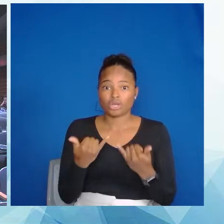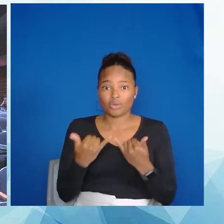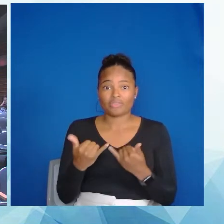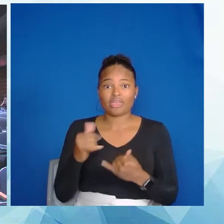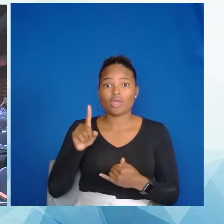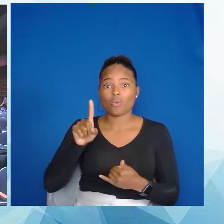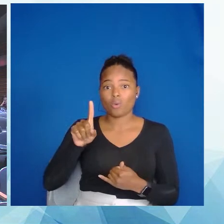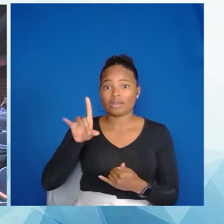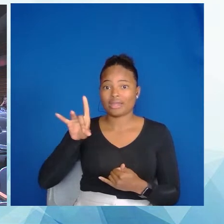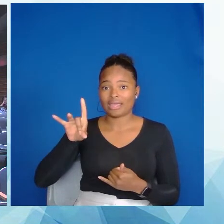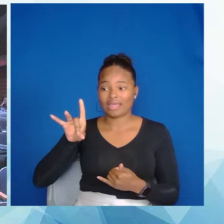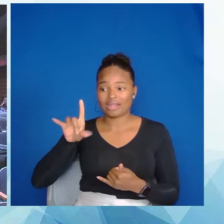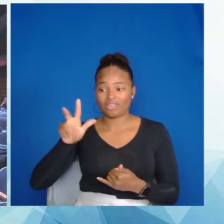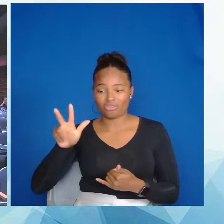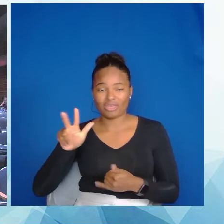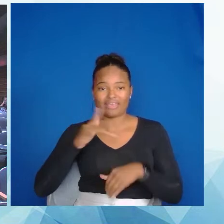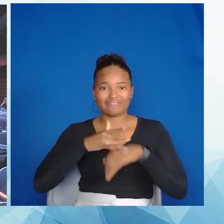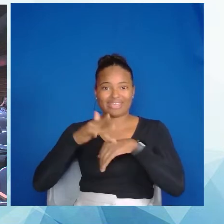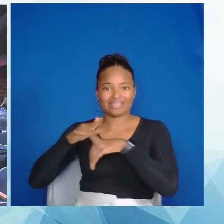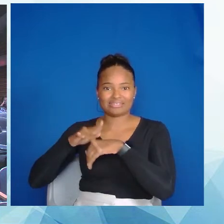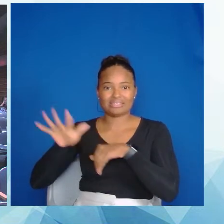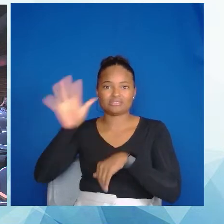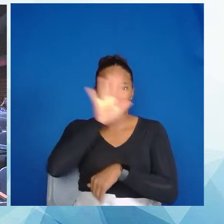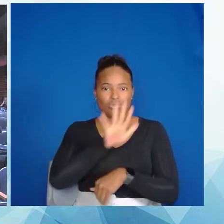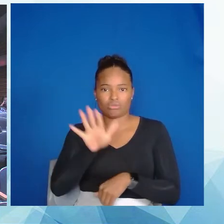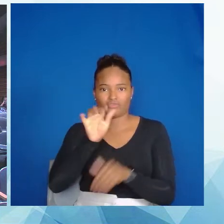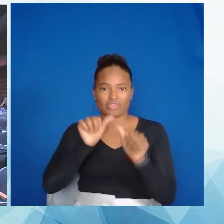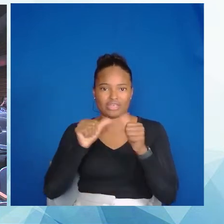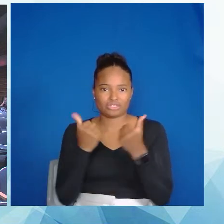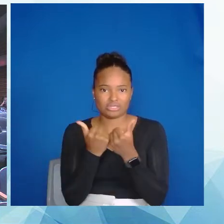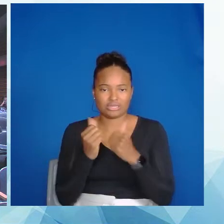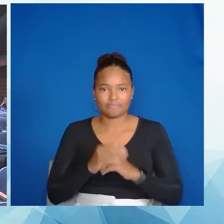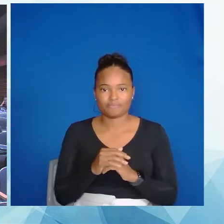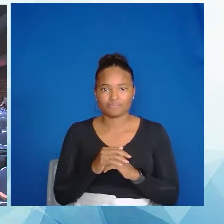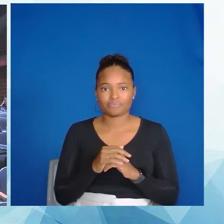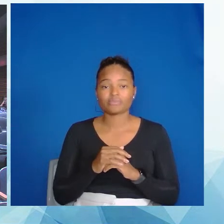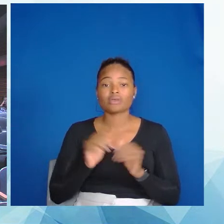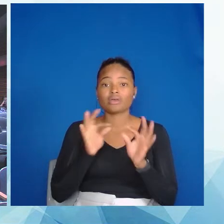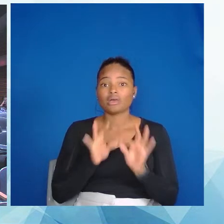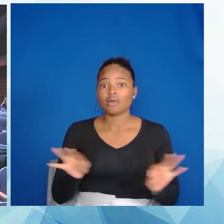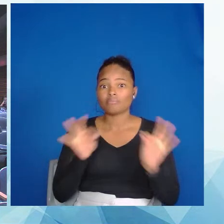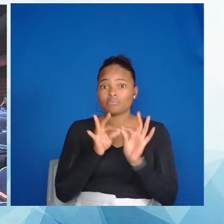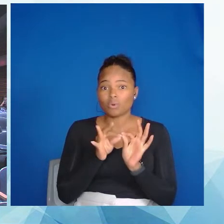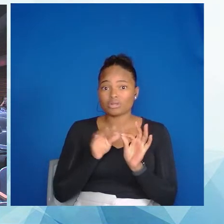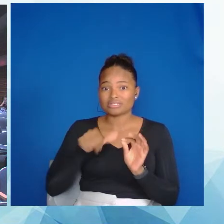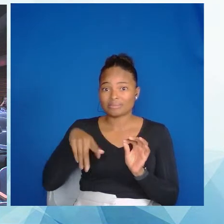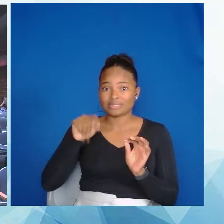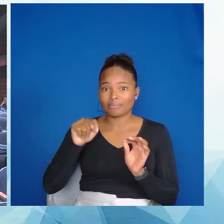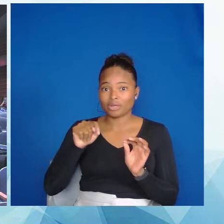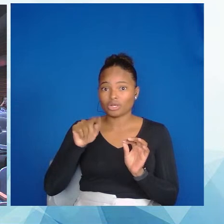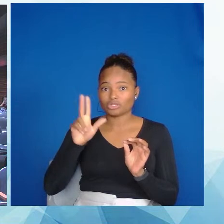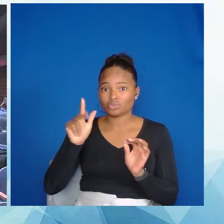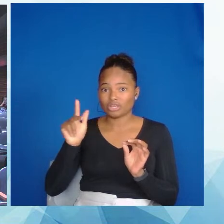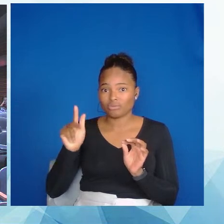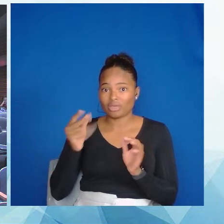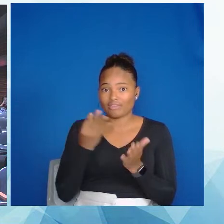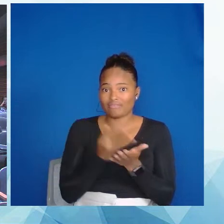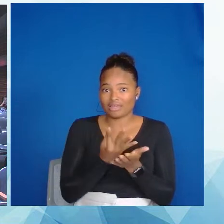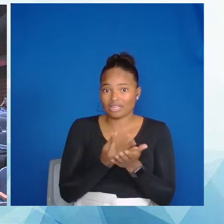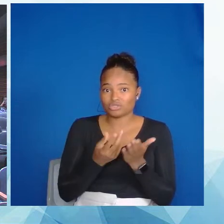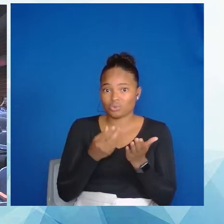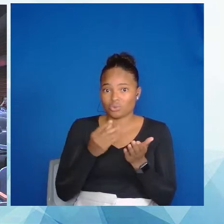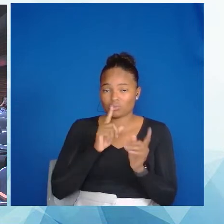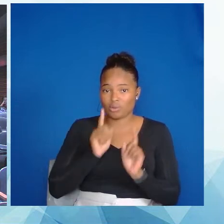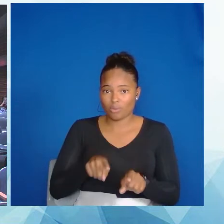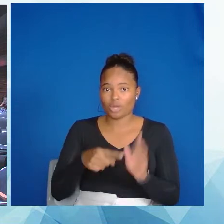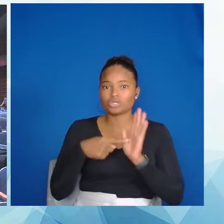vacancies across the agency. The highlight of the September 23 financial report shows the collected revenue